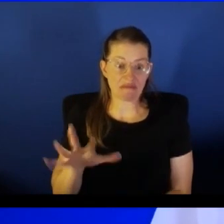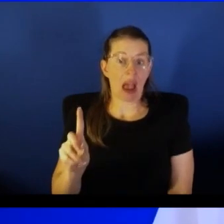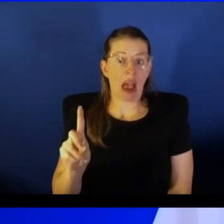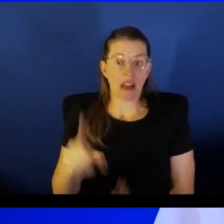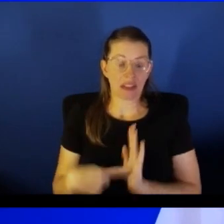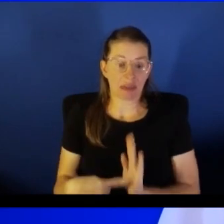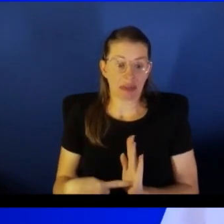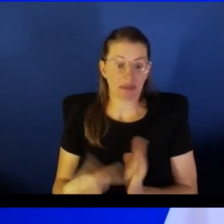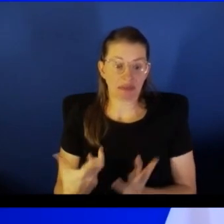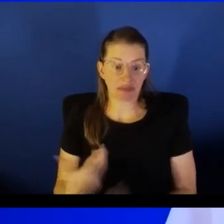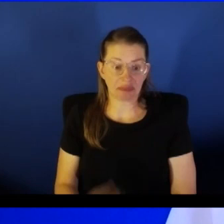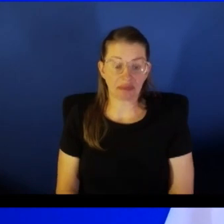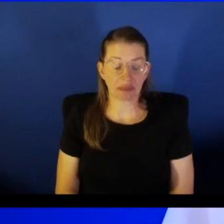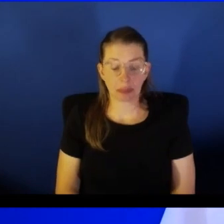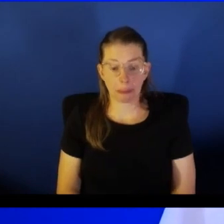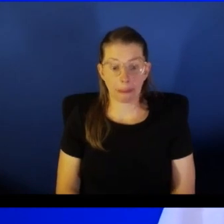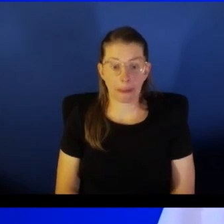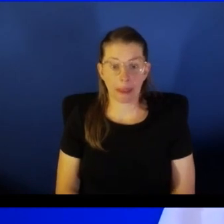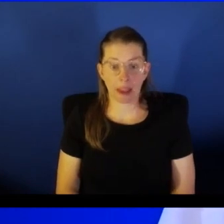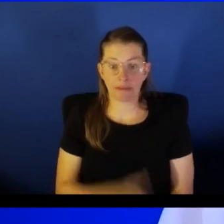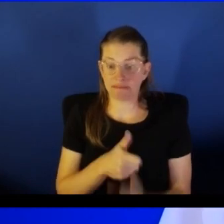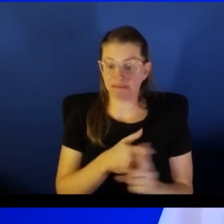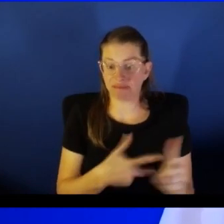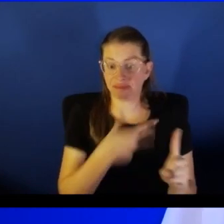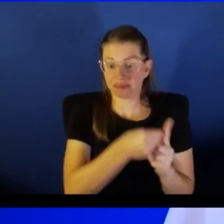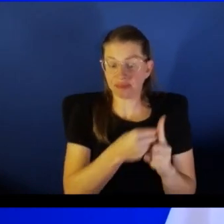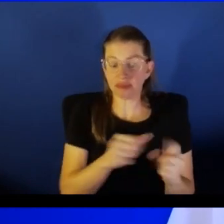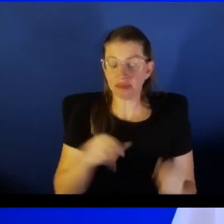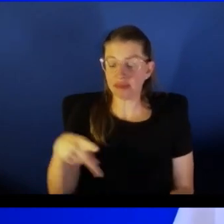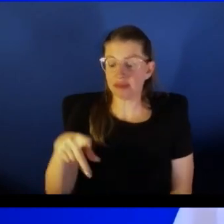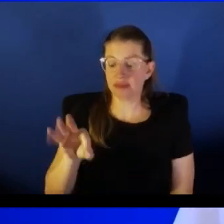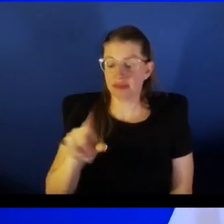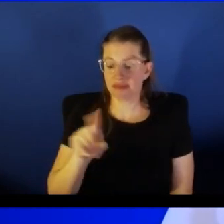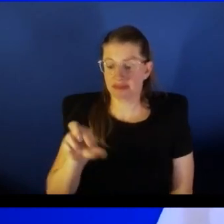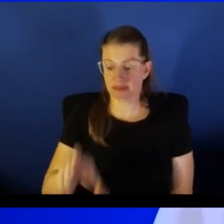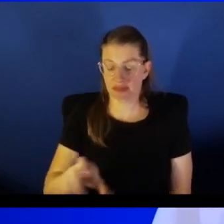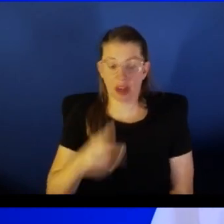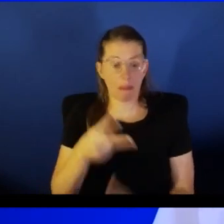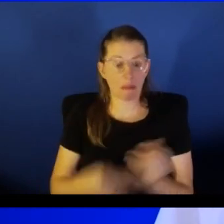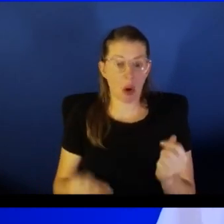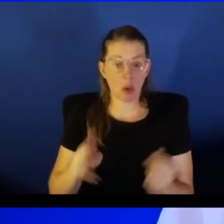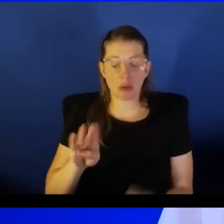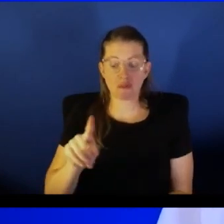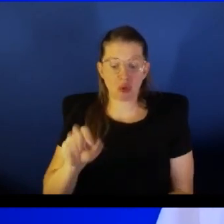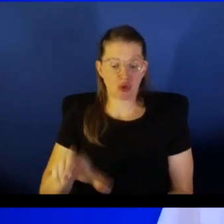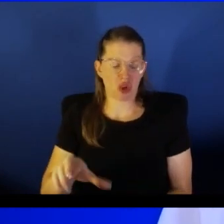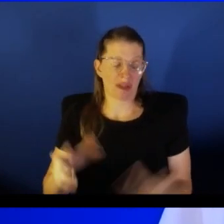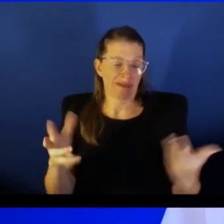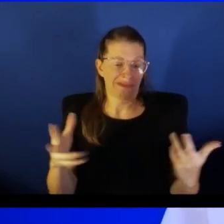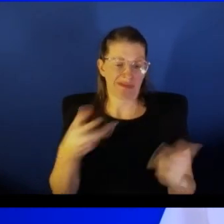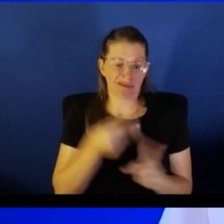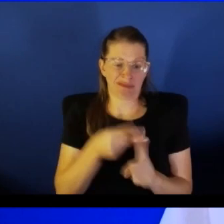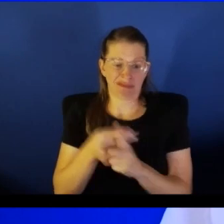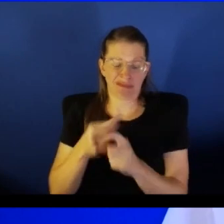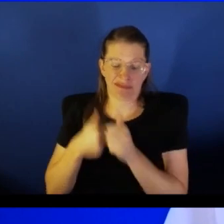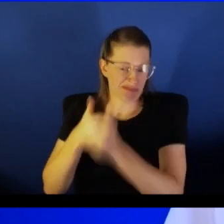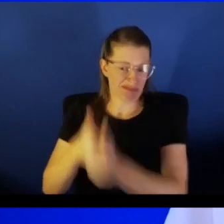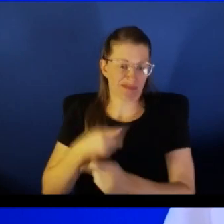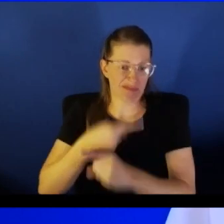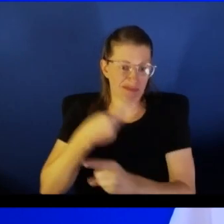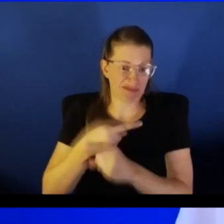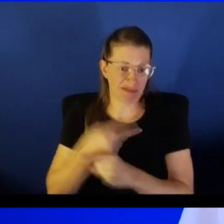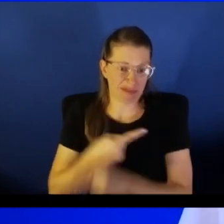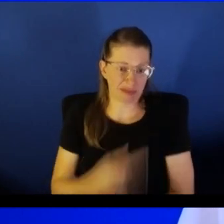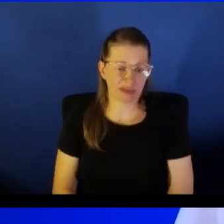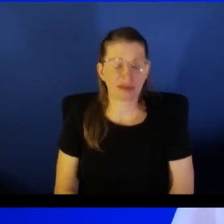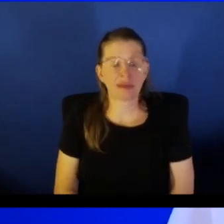You know, he's been immunized with the Pfizer vaccine. He's had both boosters, so he's been really has